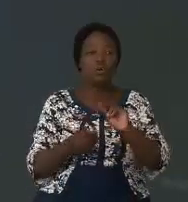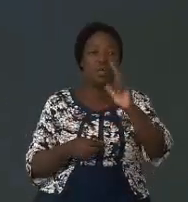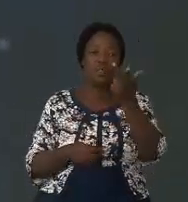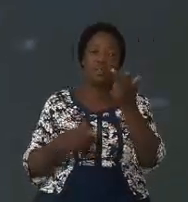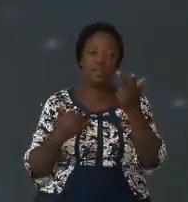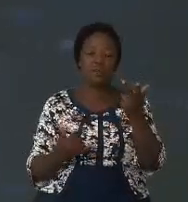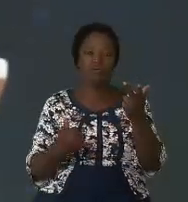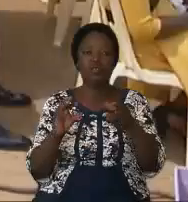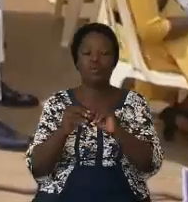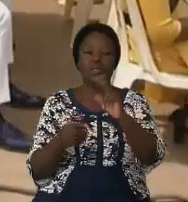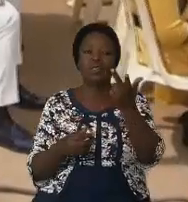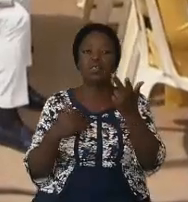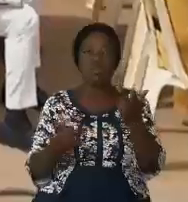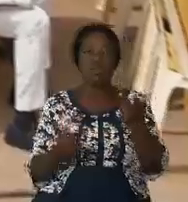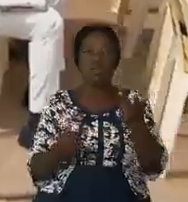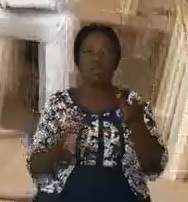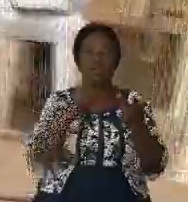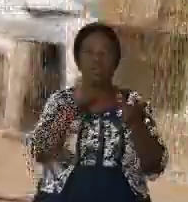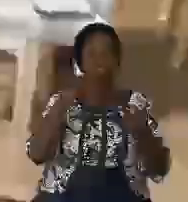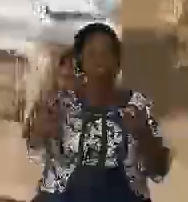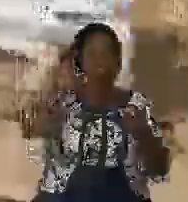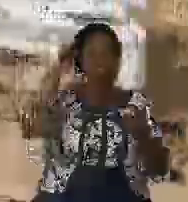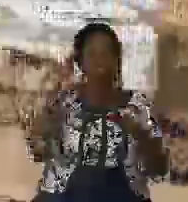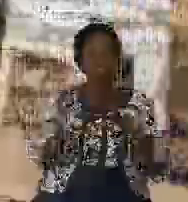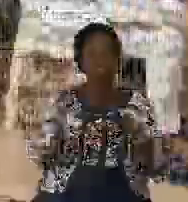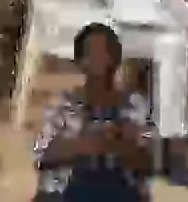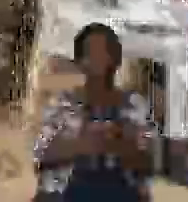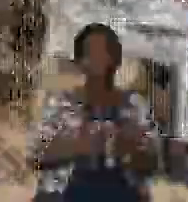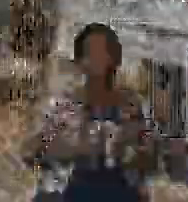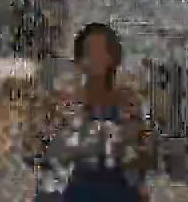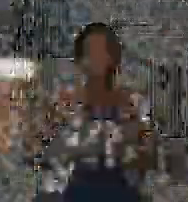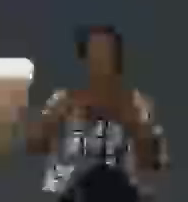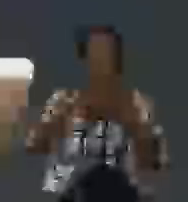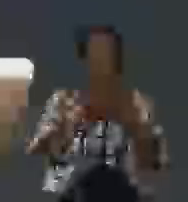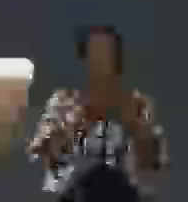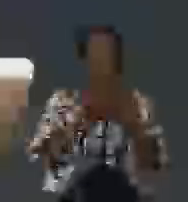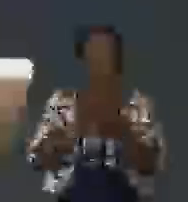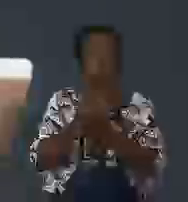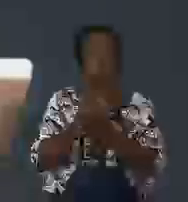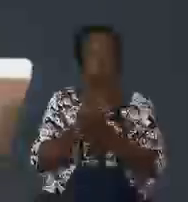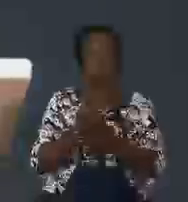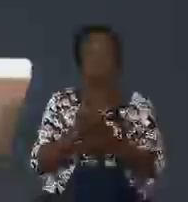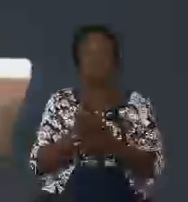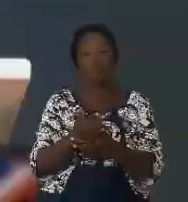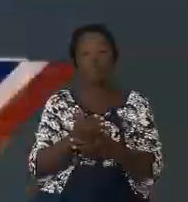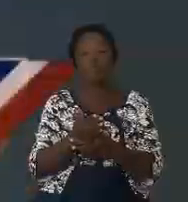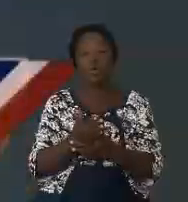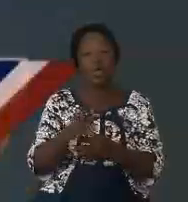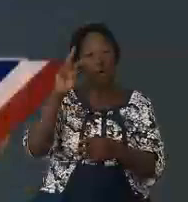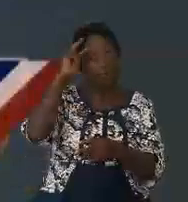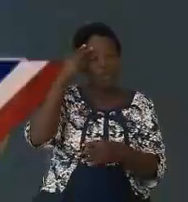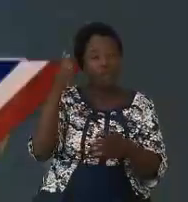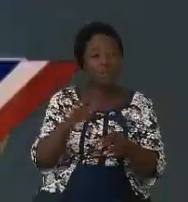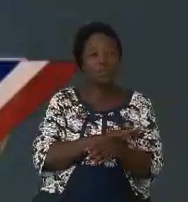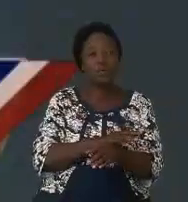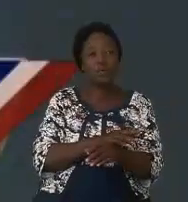in Jesus' name. I come to number three now. Number three is the purposeful return